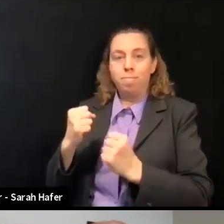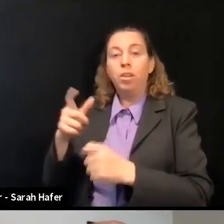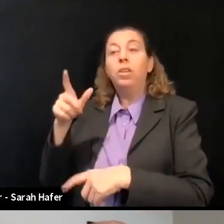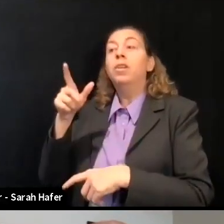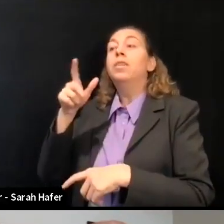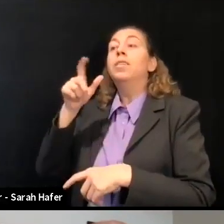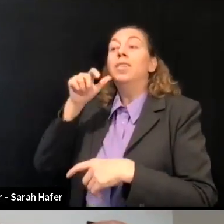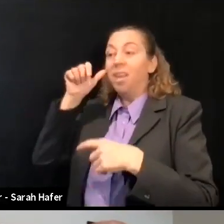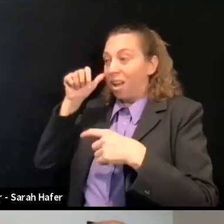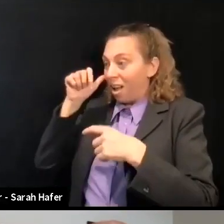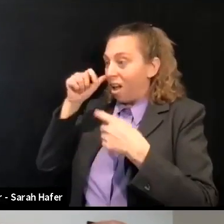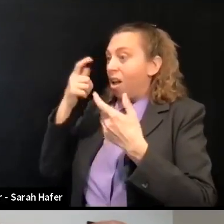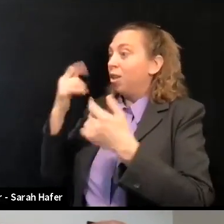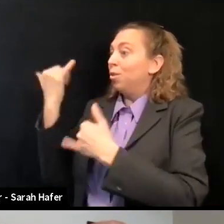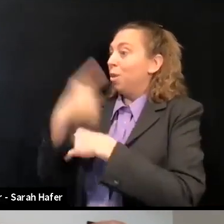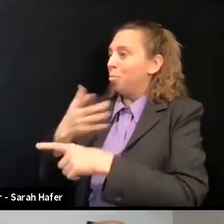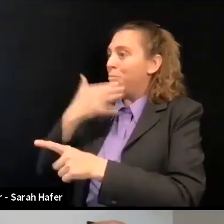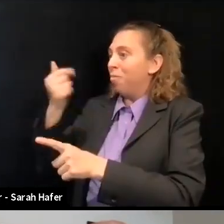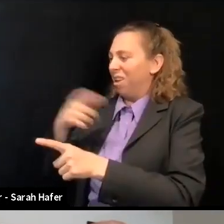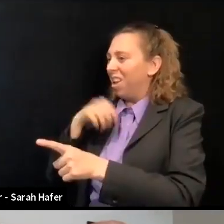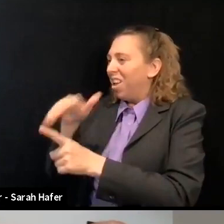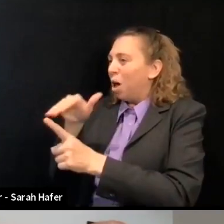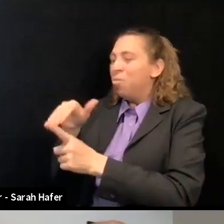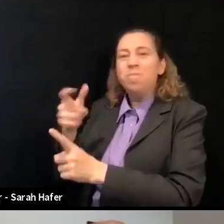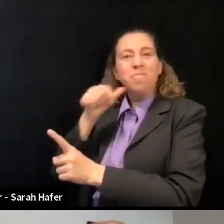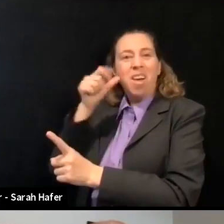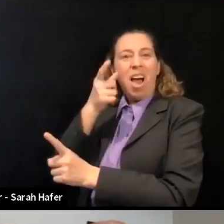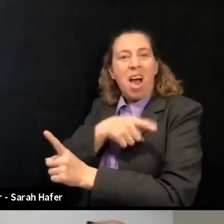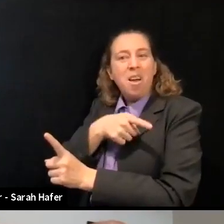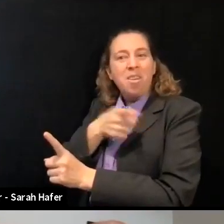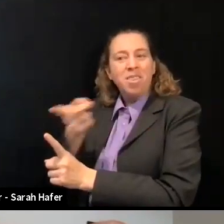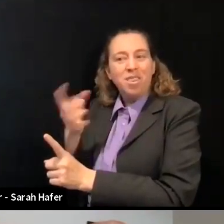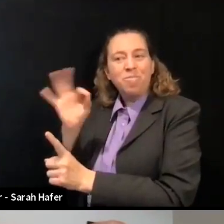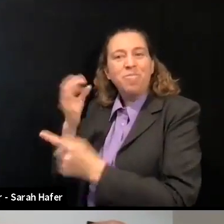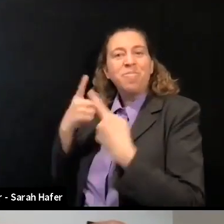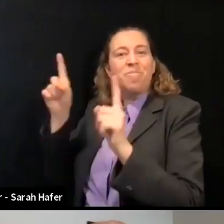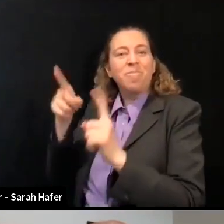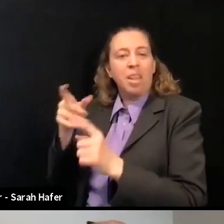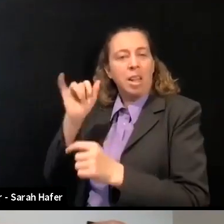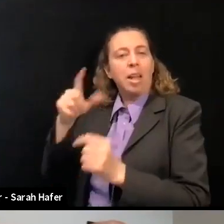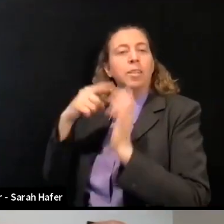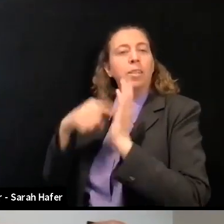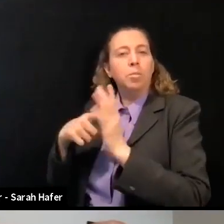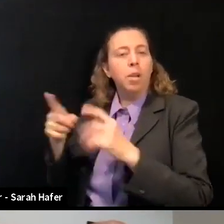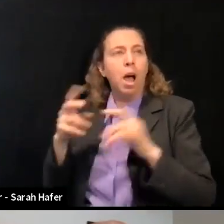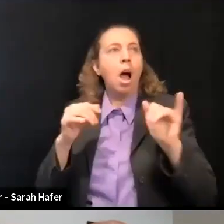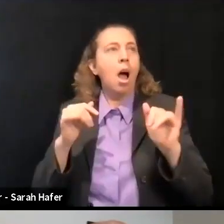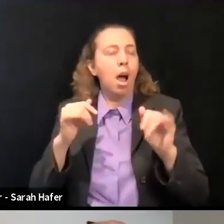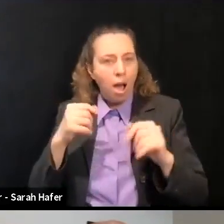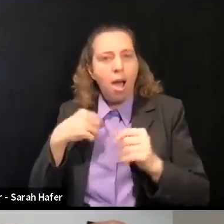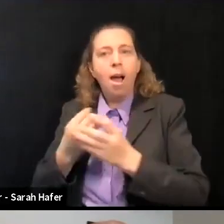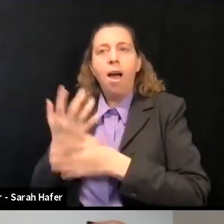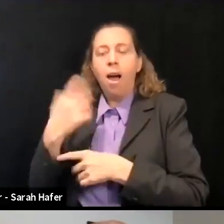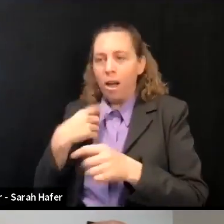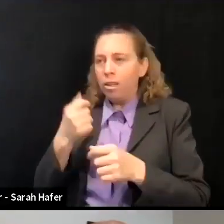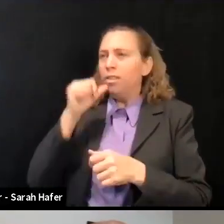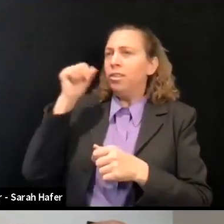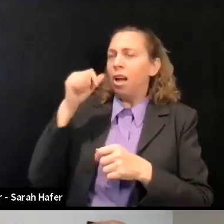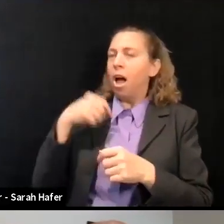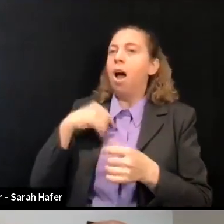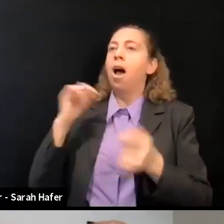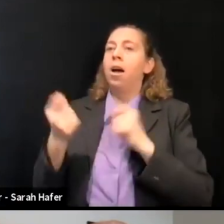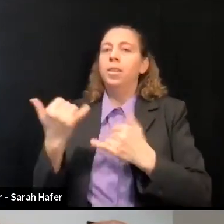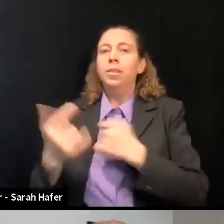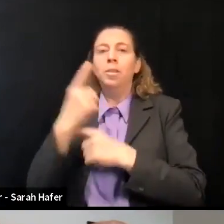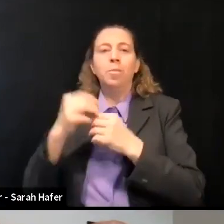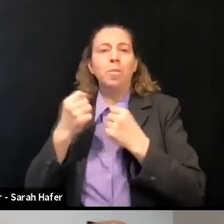can feel reassuring. And it's also a way for us to notice and connect with them. There is a mantra I try to follow that feelings